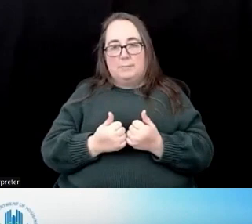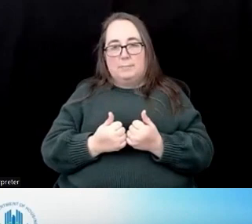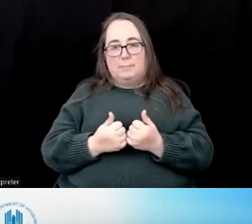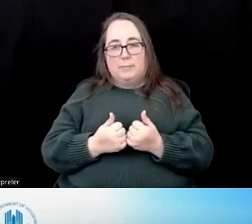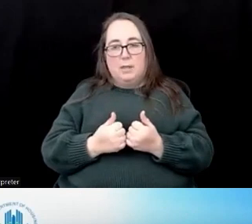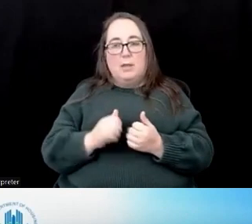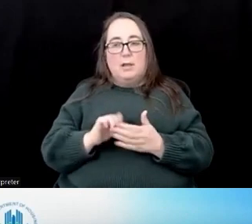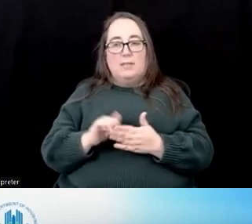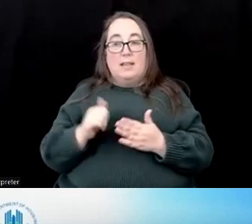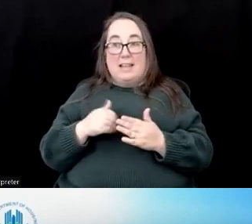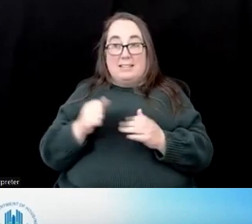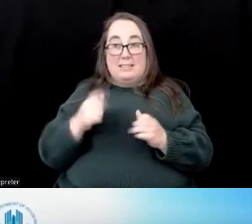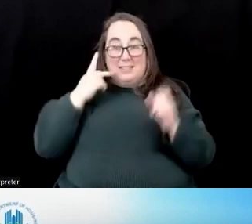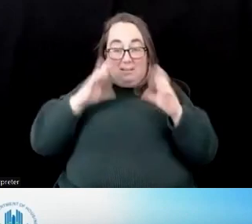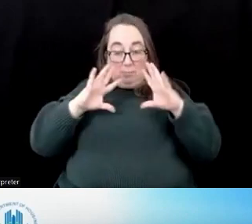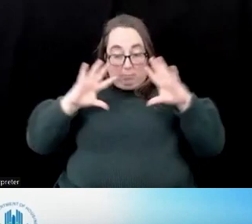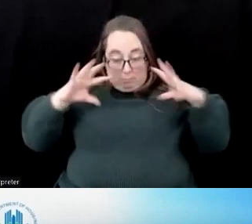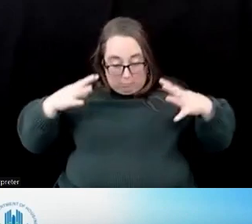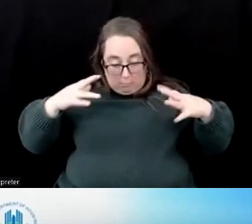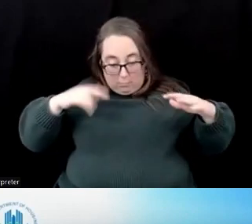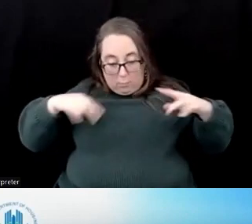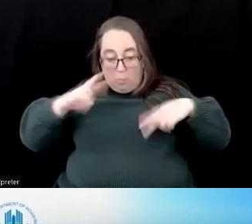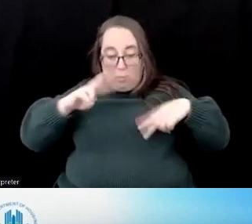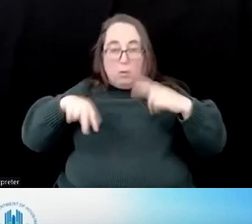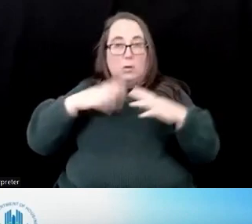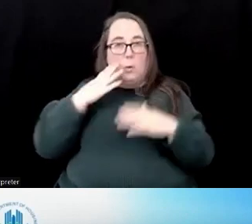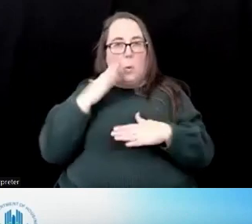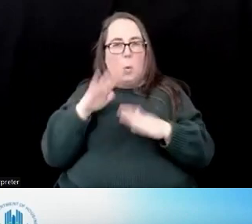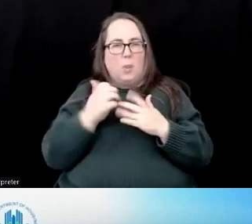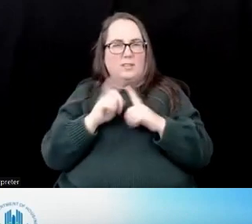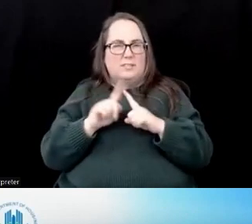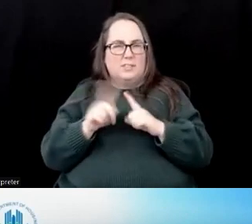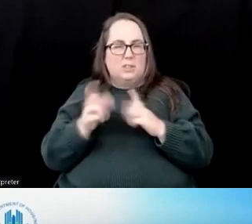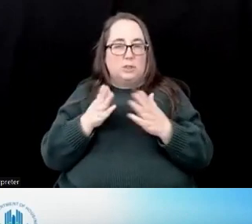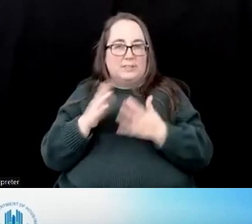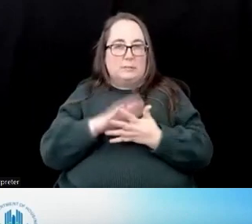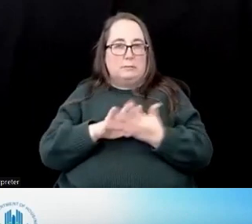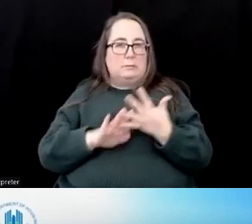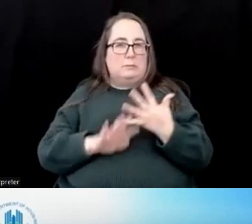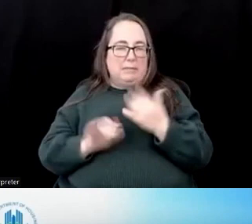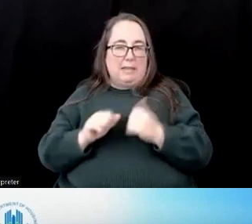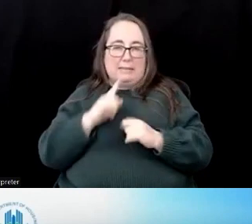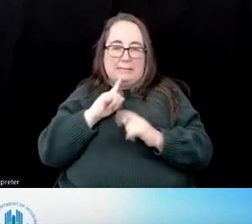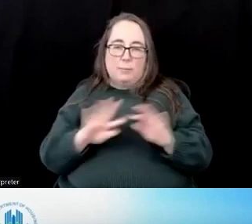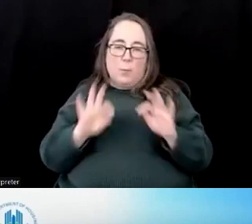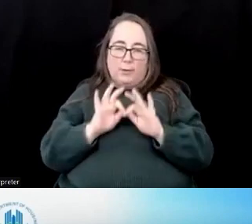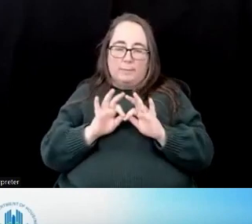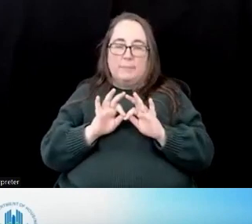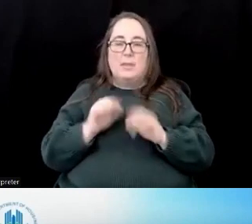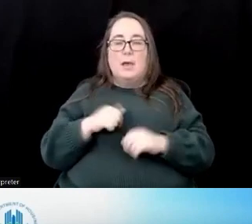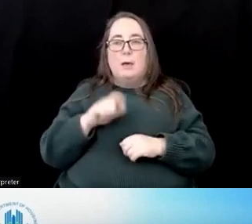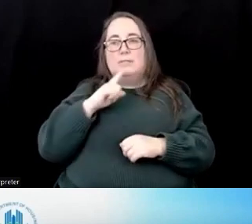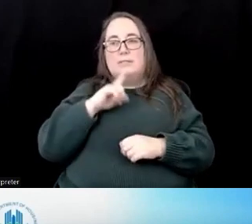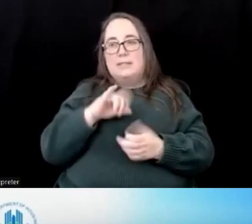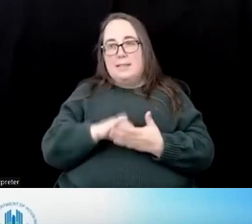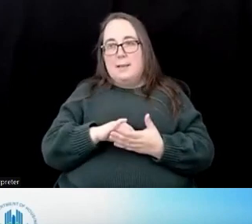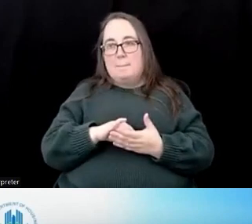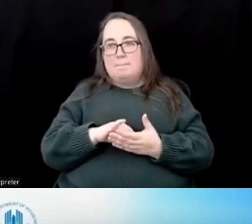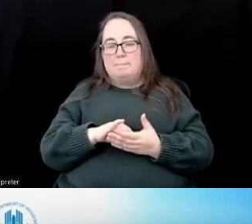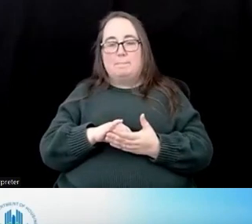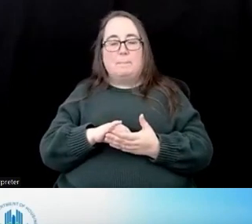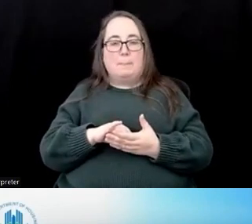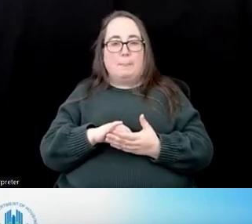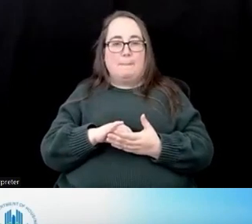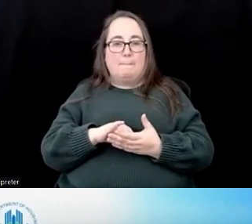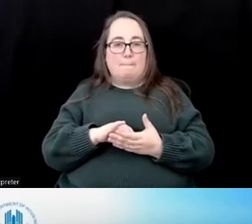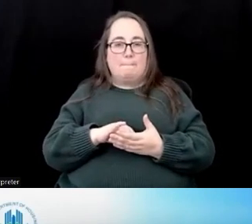the bird's eye view on the different resources that can provide supportive services is really, really key. I'd say that it's